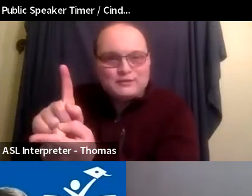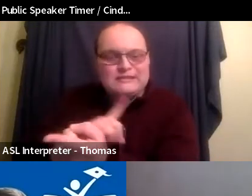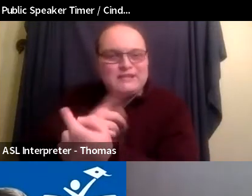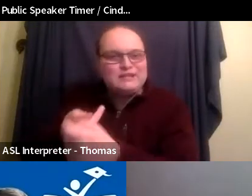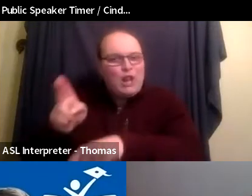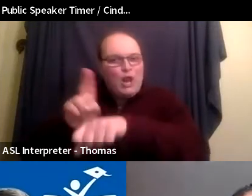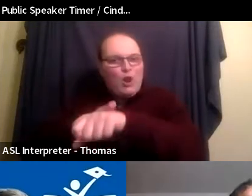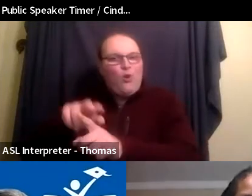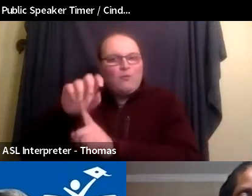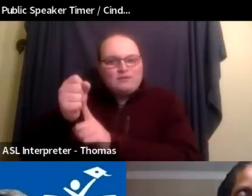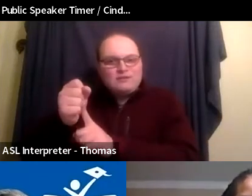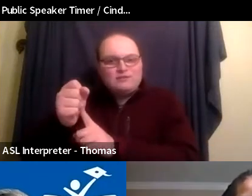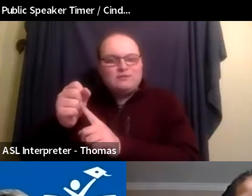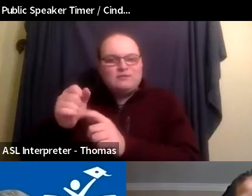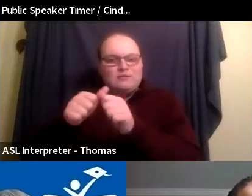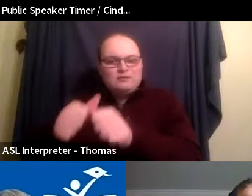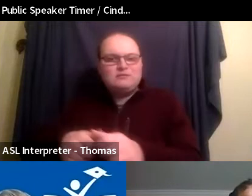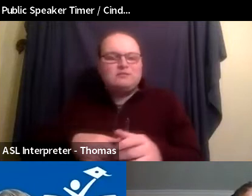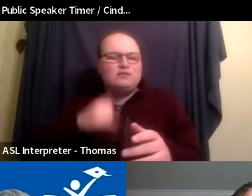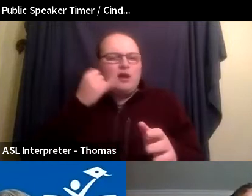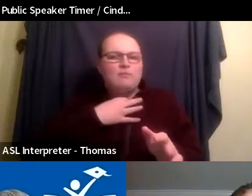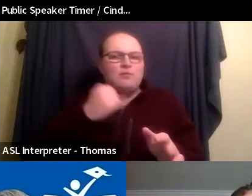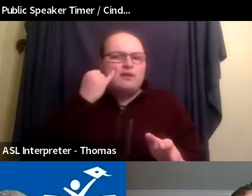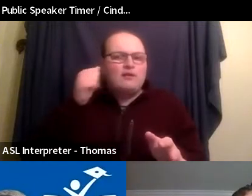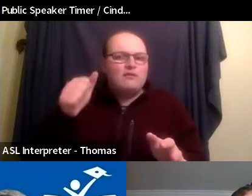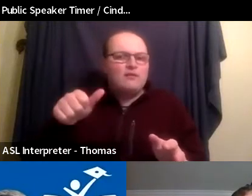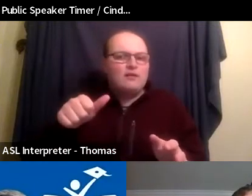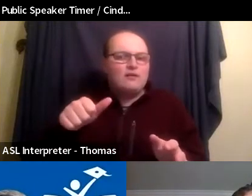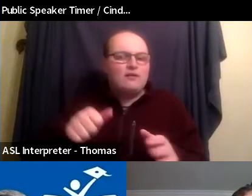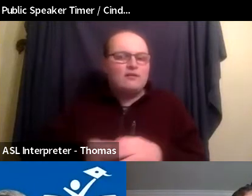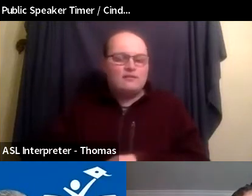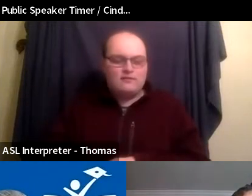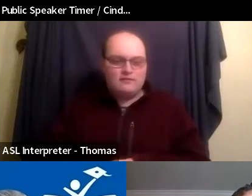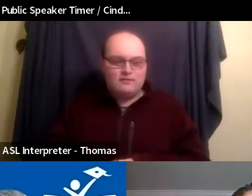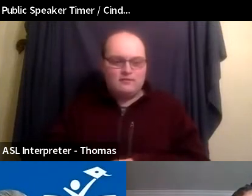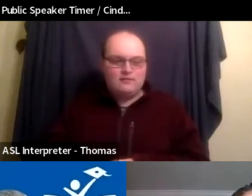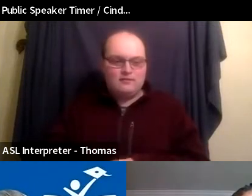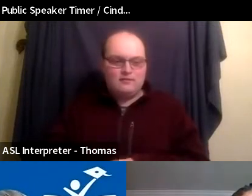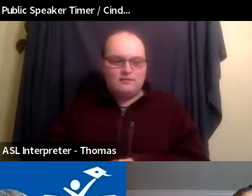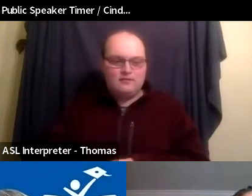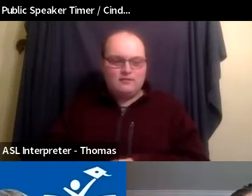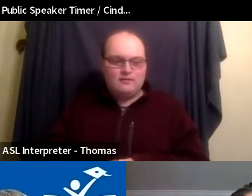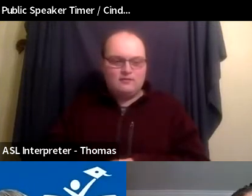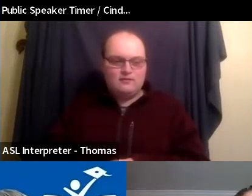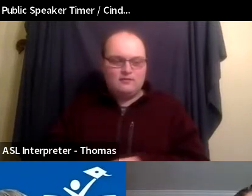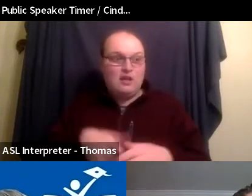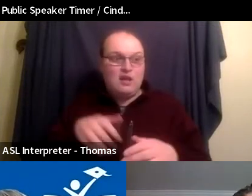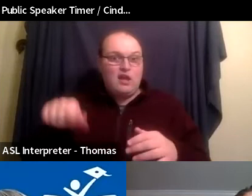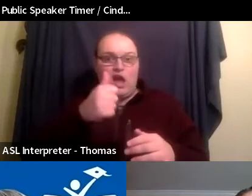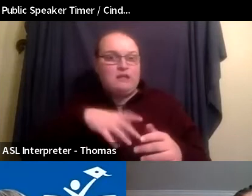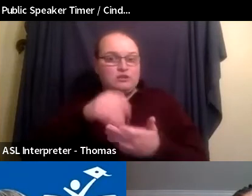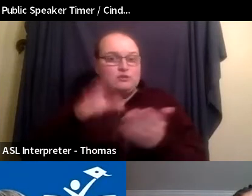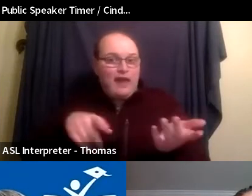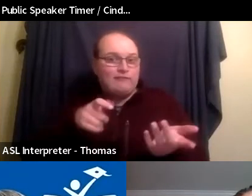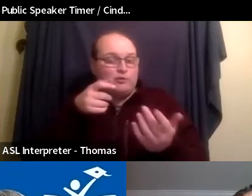he has to, I was wondering if any of the board members have kids who have to go through that. Then they will understand